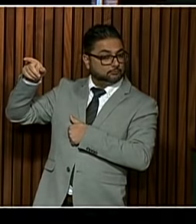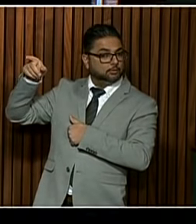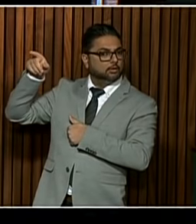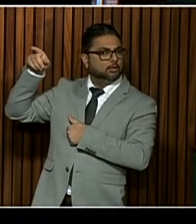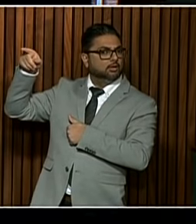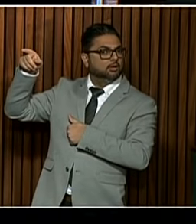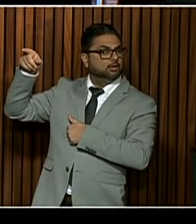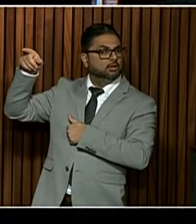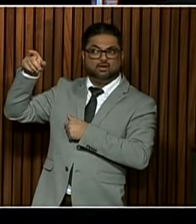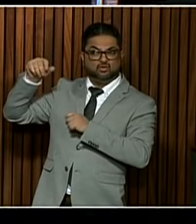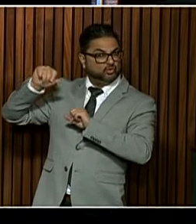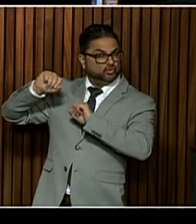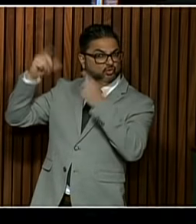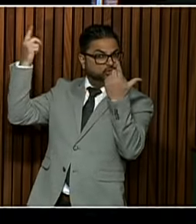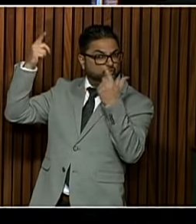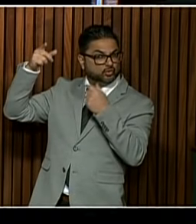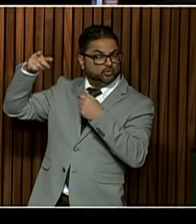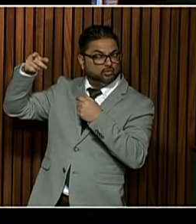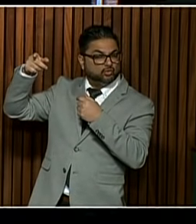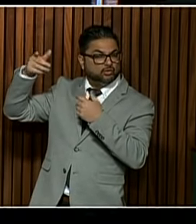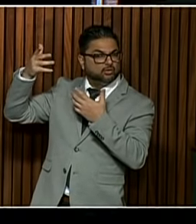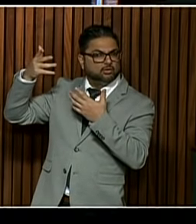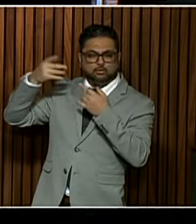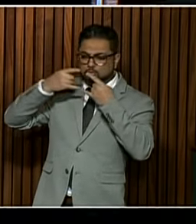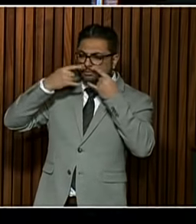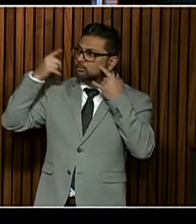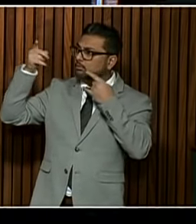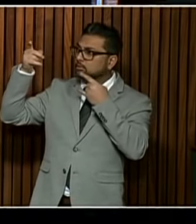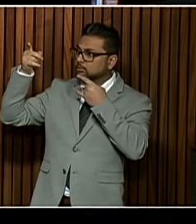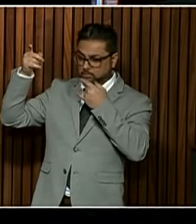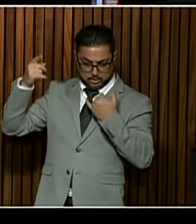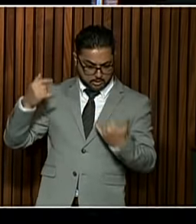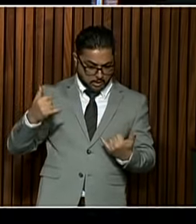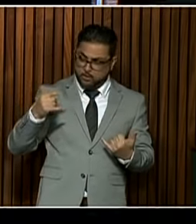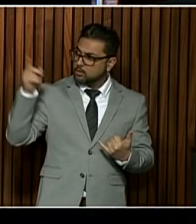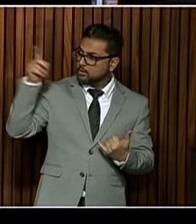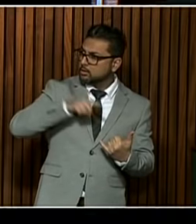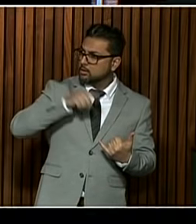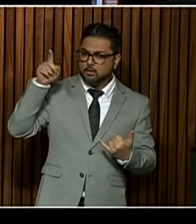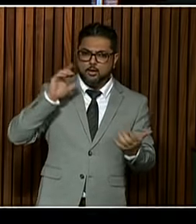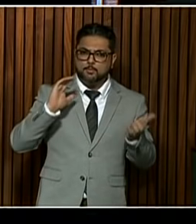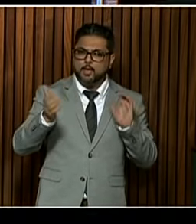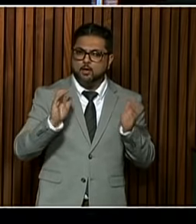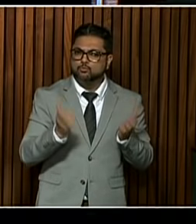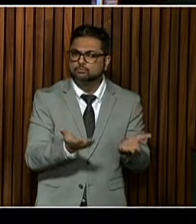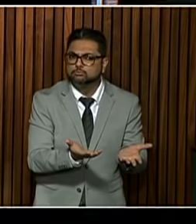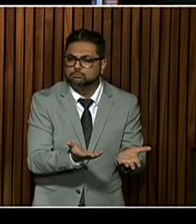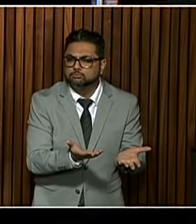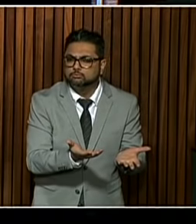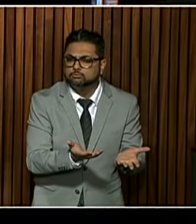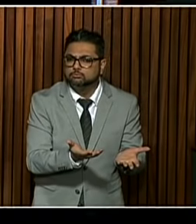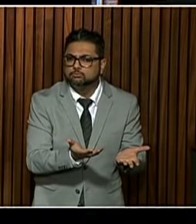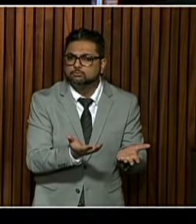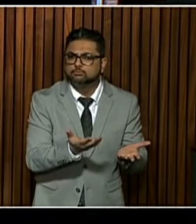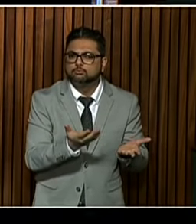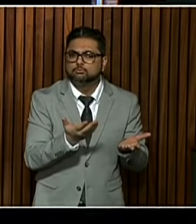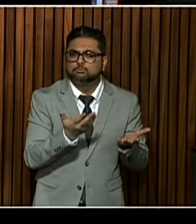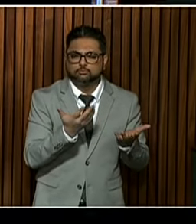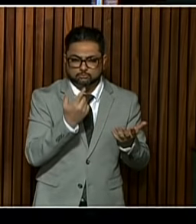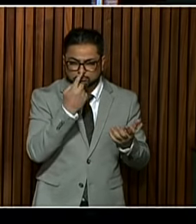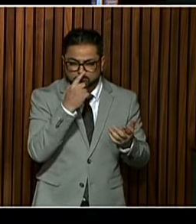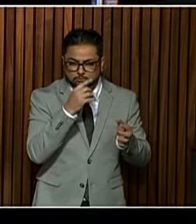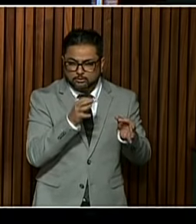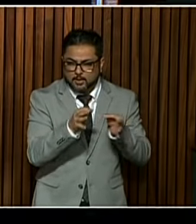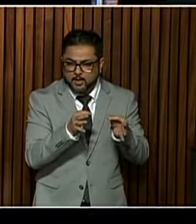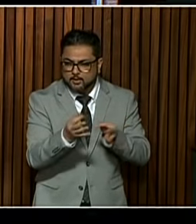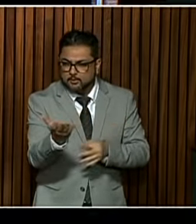masks from that stockpile are available to be distributed to hospitals in the province? Well, you have